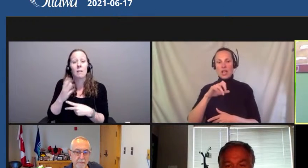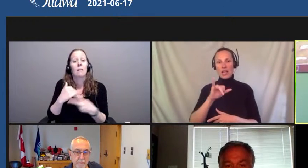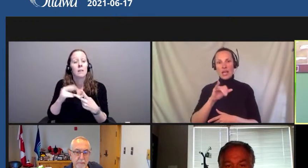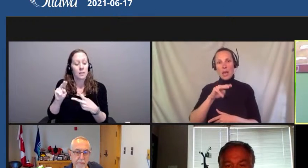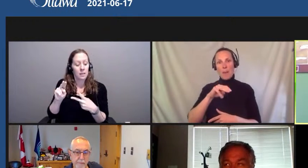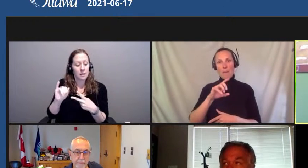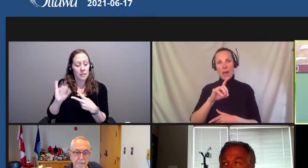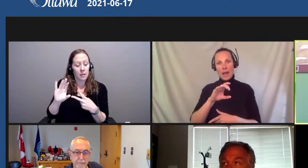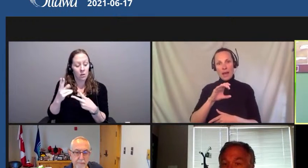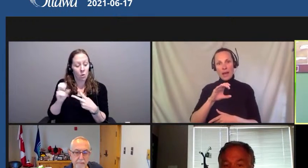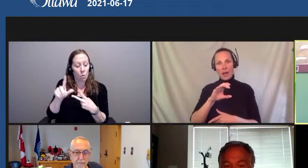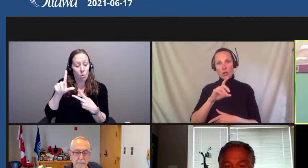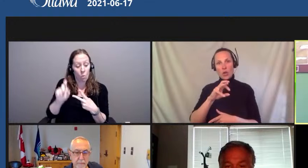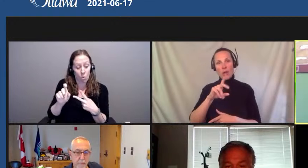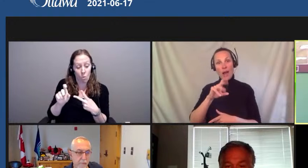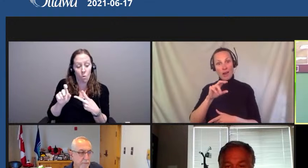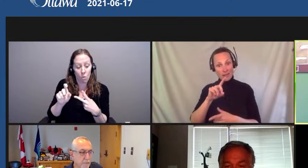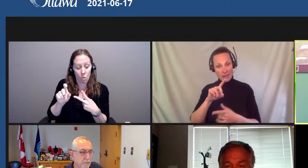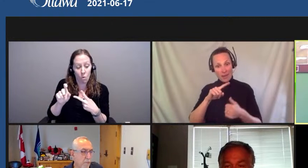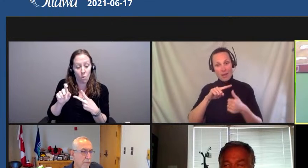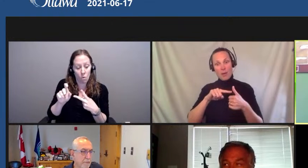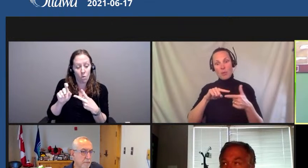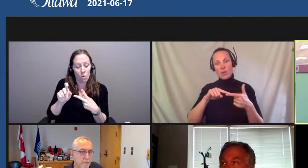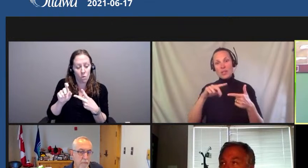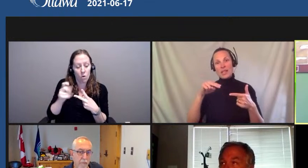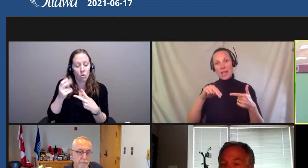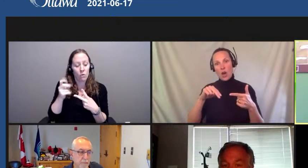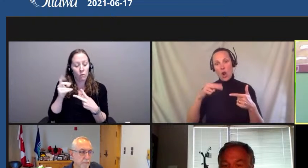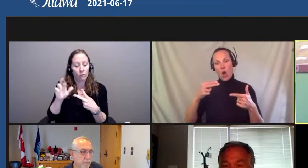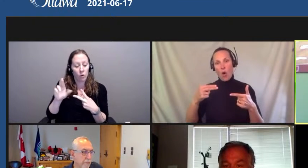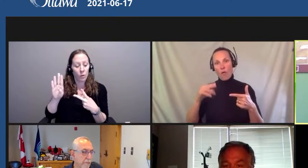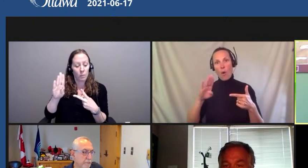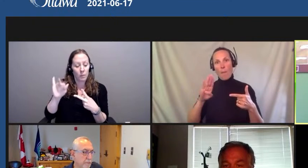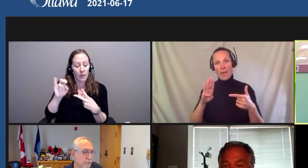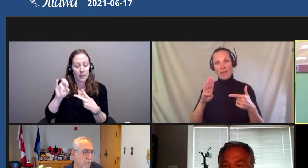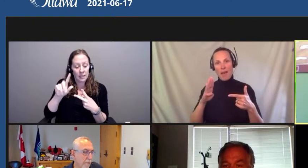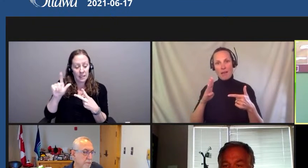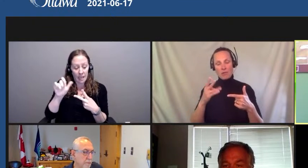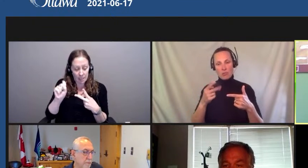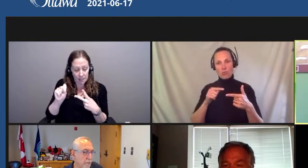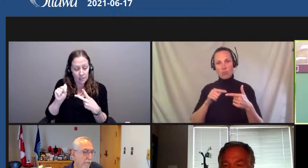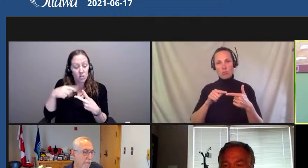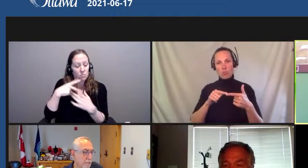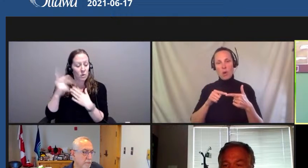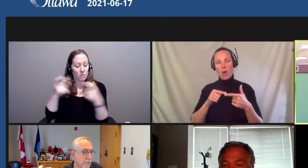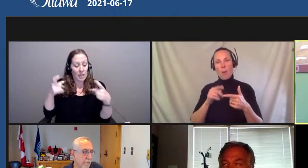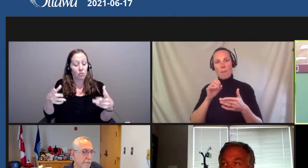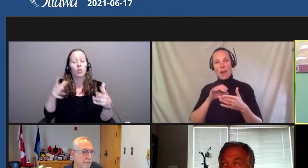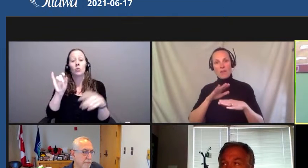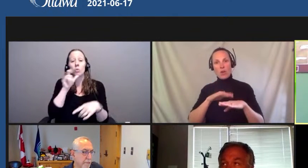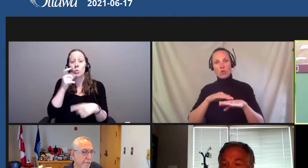Manager of Long-Term Planning. Also with us today are Kevin Wiley, who is the General Manager of Public